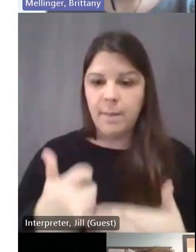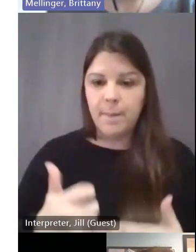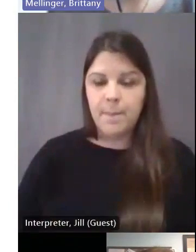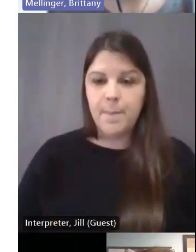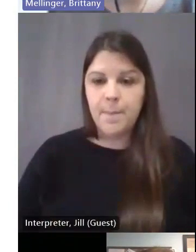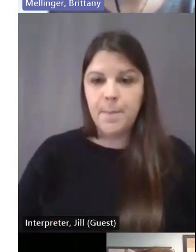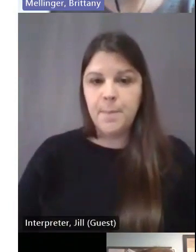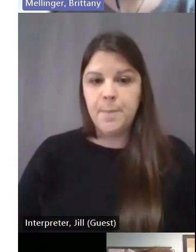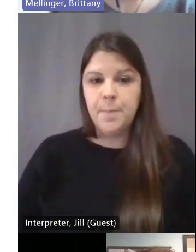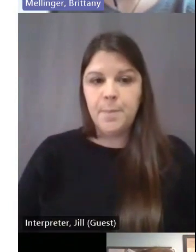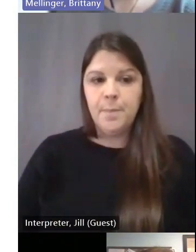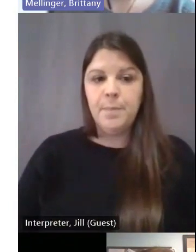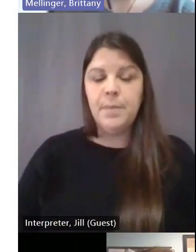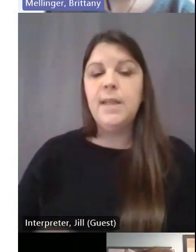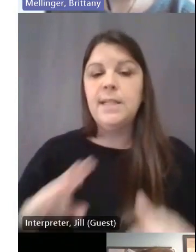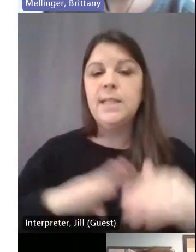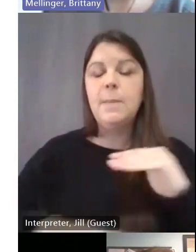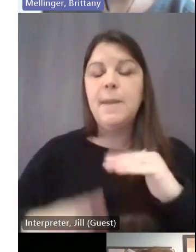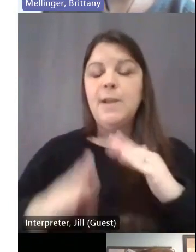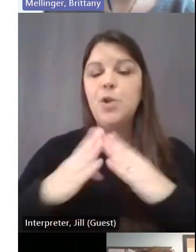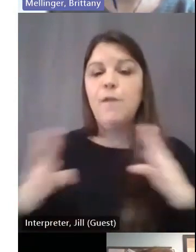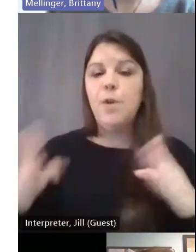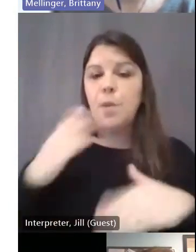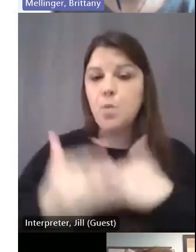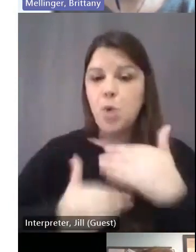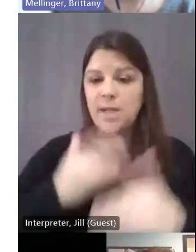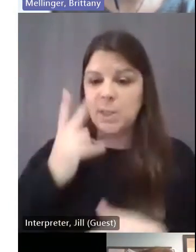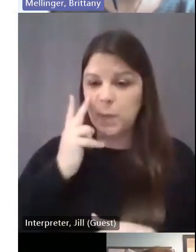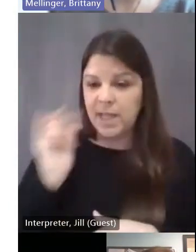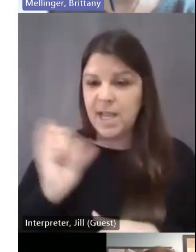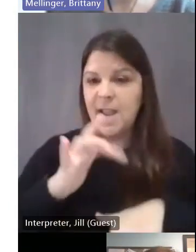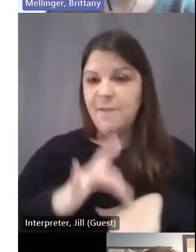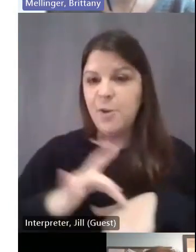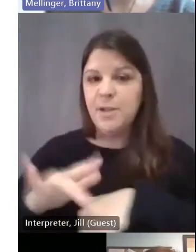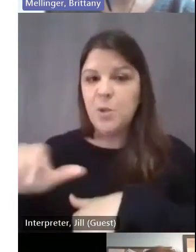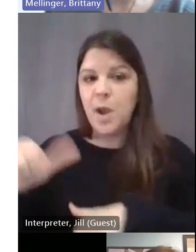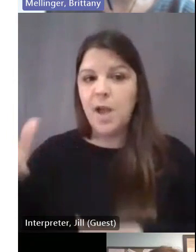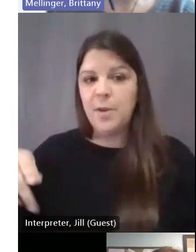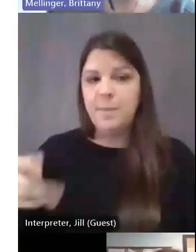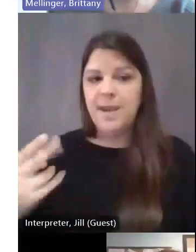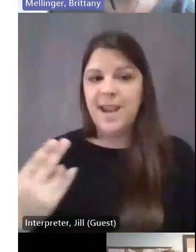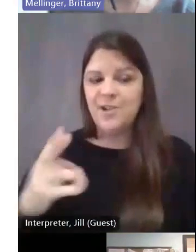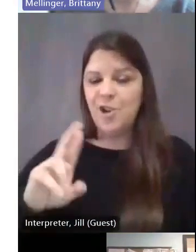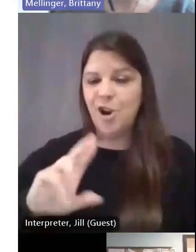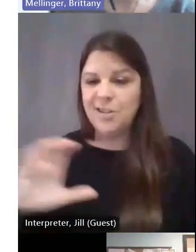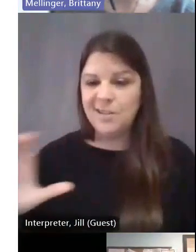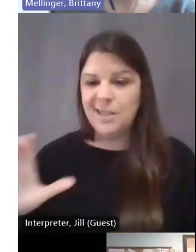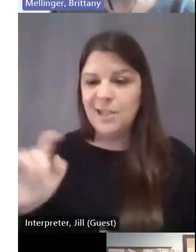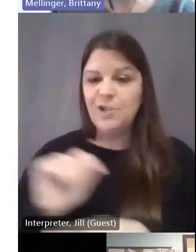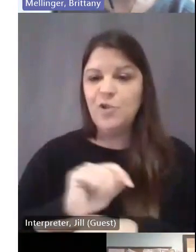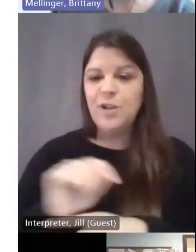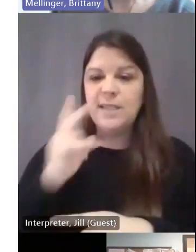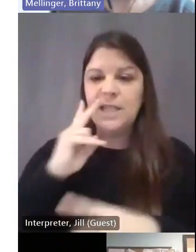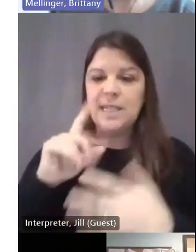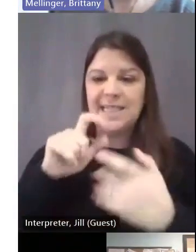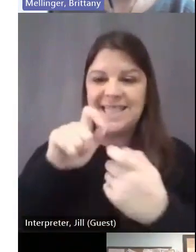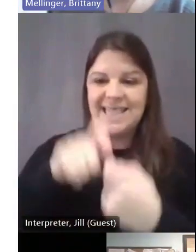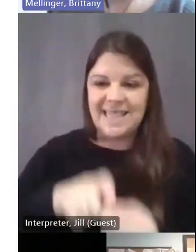I want to provide a basic overview of the process. If you've attended other PHRC trainings, you may have seen a really detailed outline of the